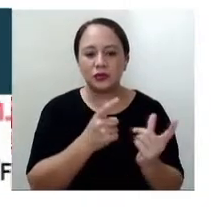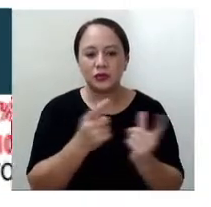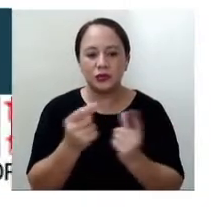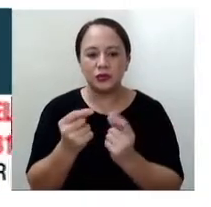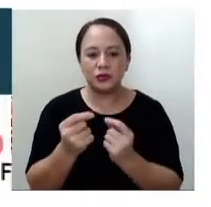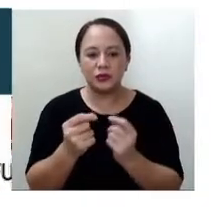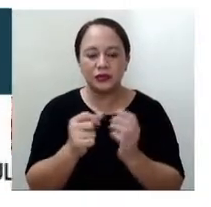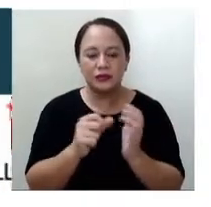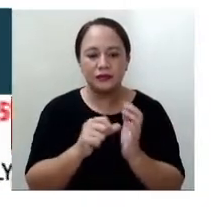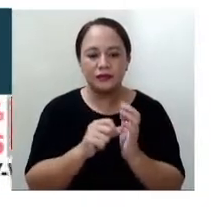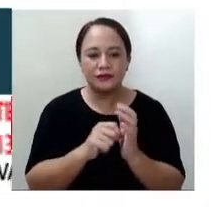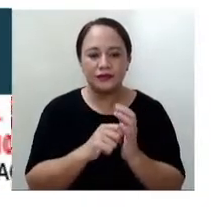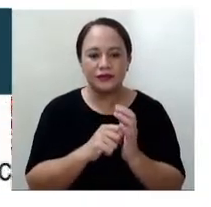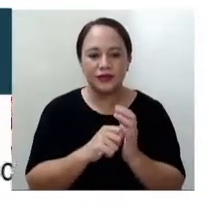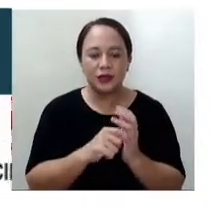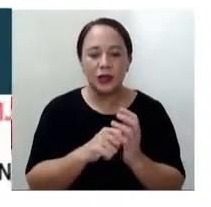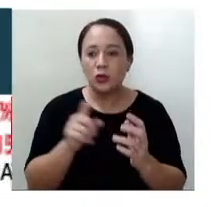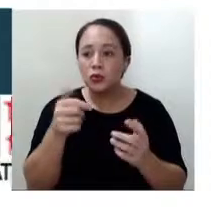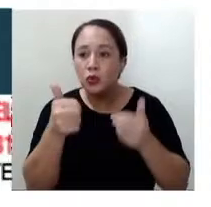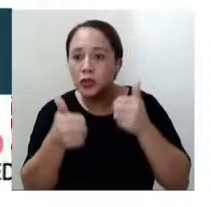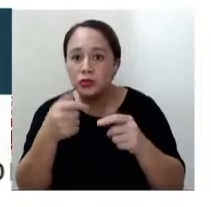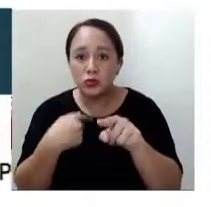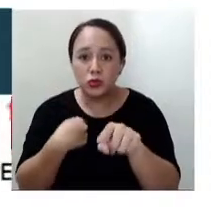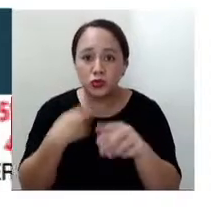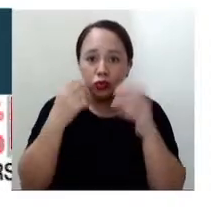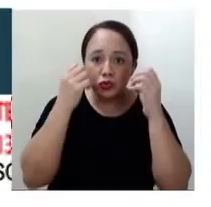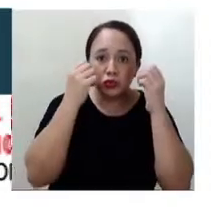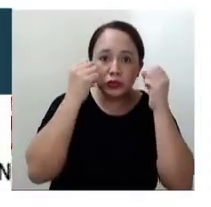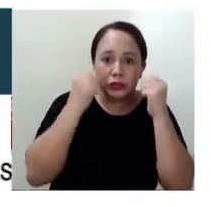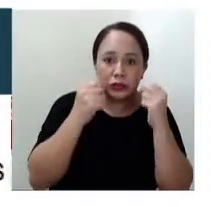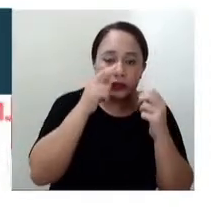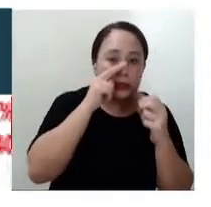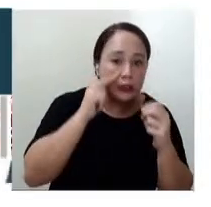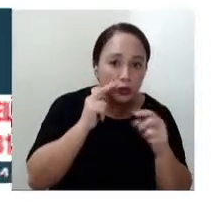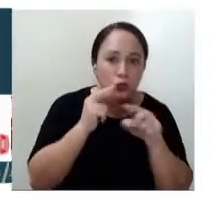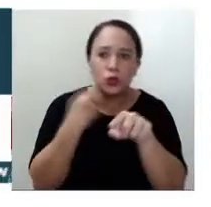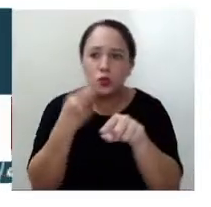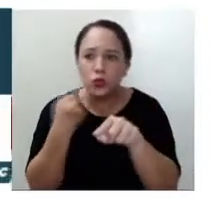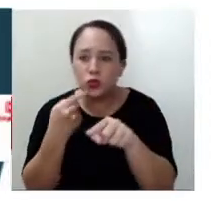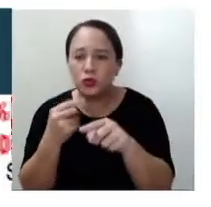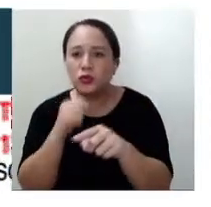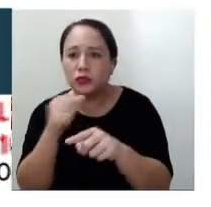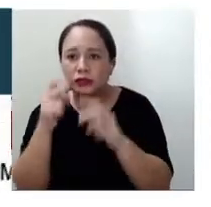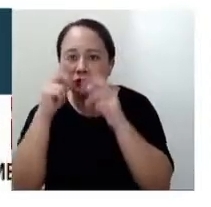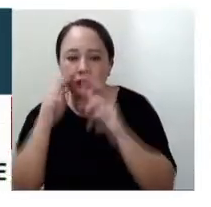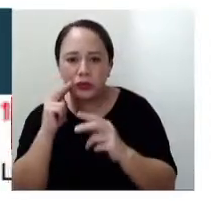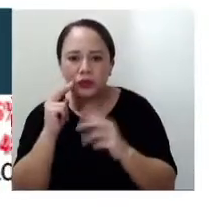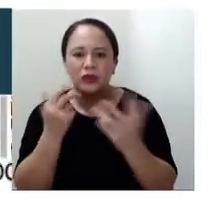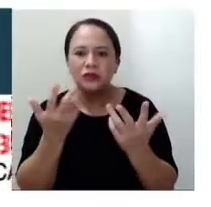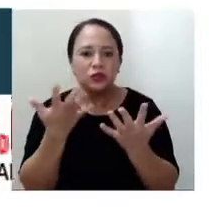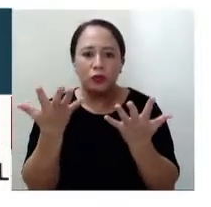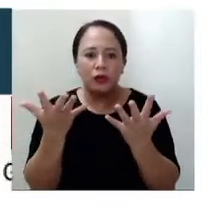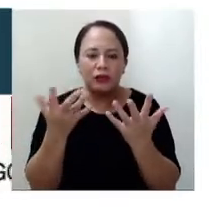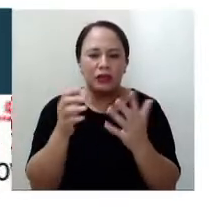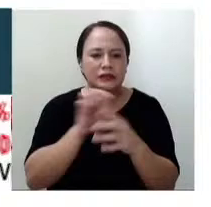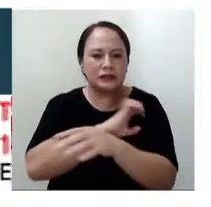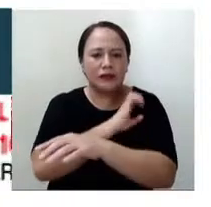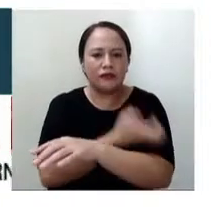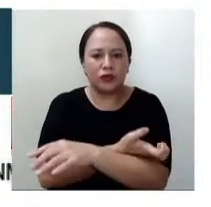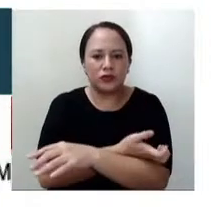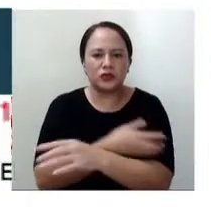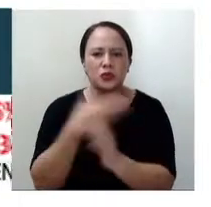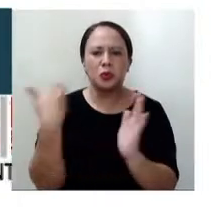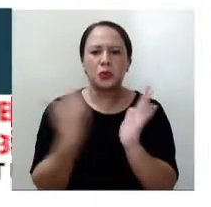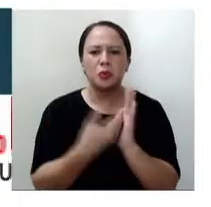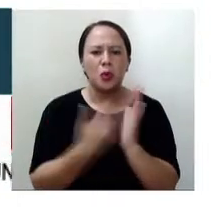distinguishing civilians from those who they claim to be targeting, and civilians have. How do you say that? What's the evidence that